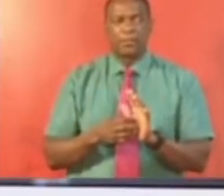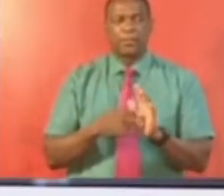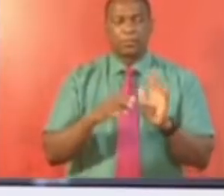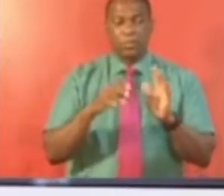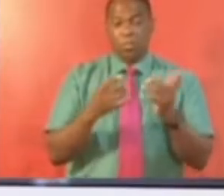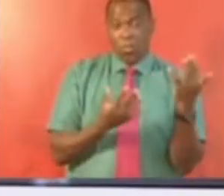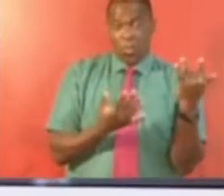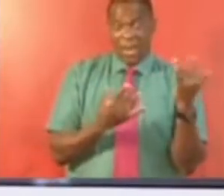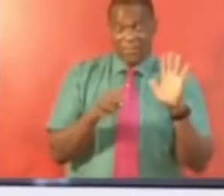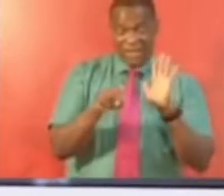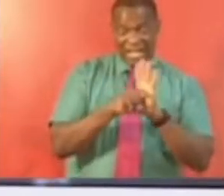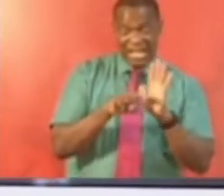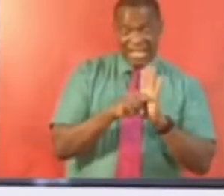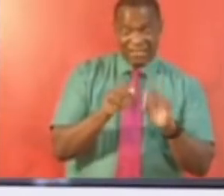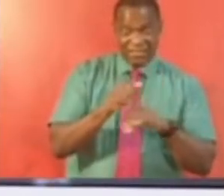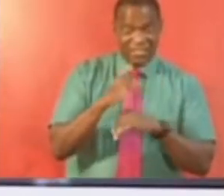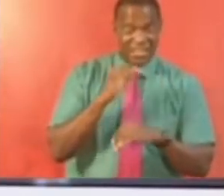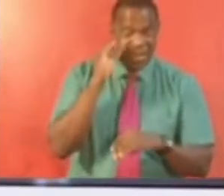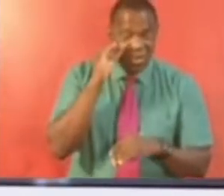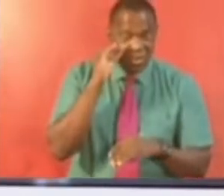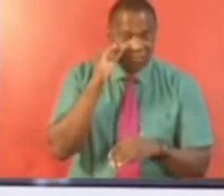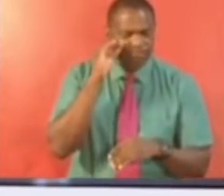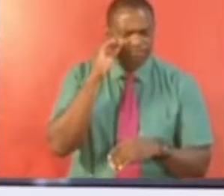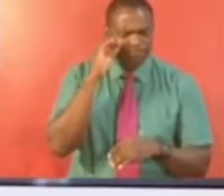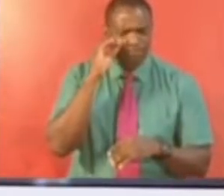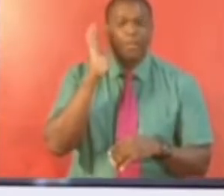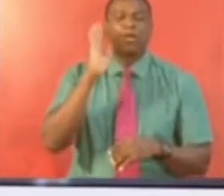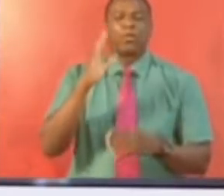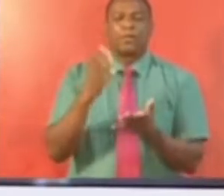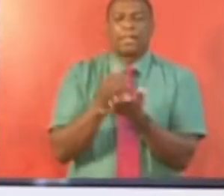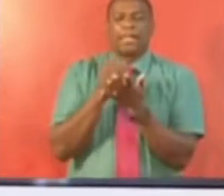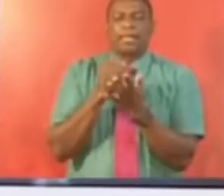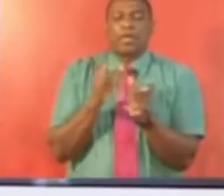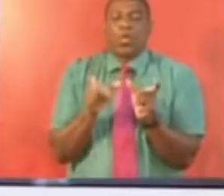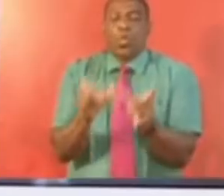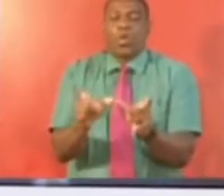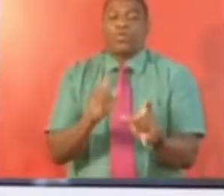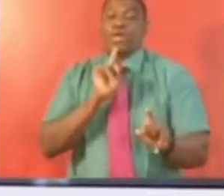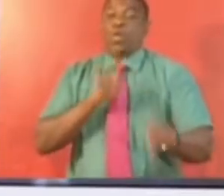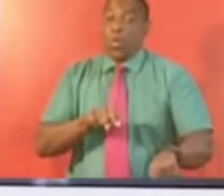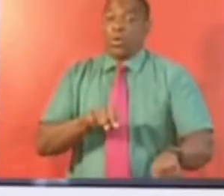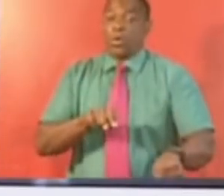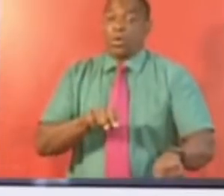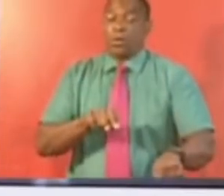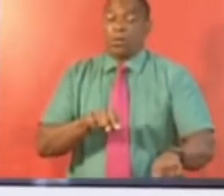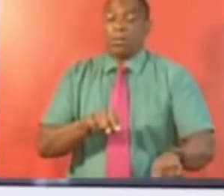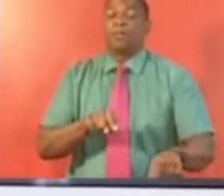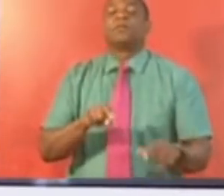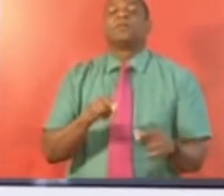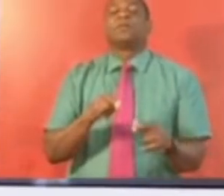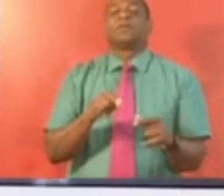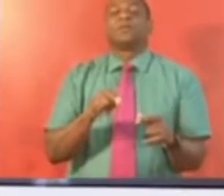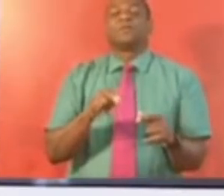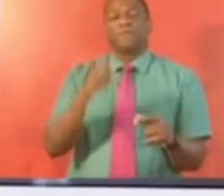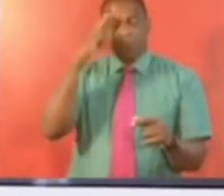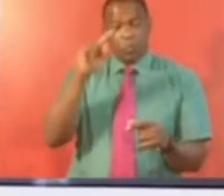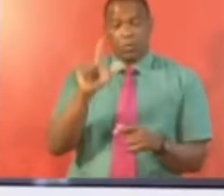However, you will be getting a quarantine order which speaks to the 21 days roughly. And once that period ends, you can be free